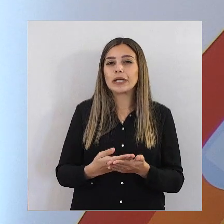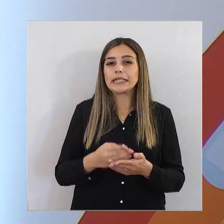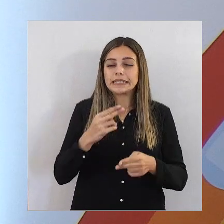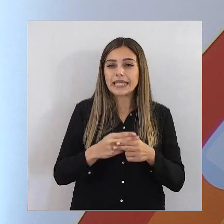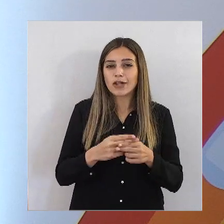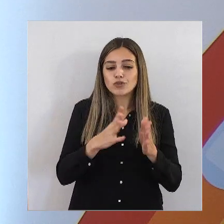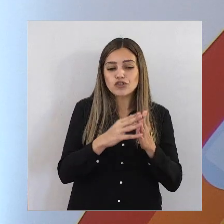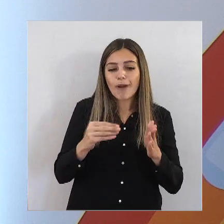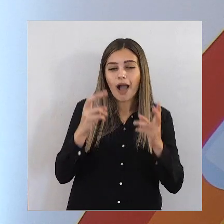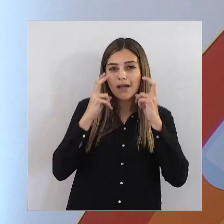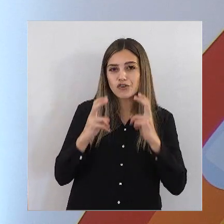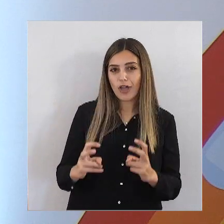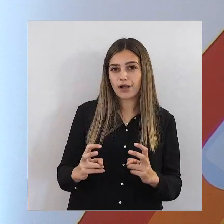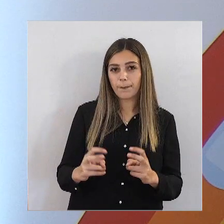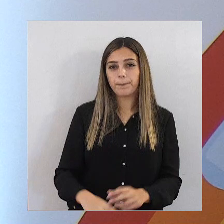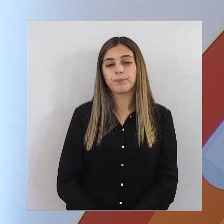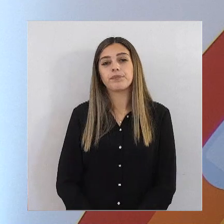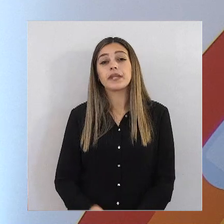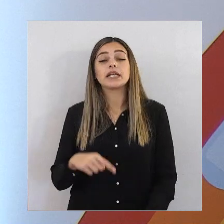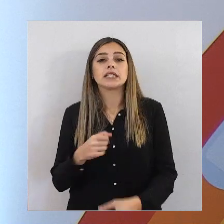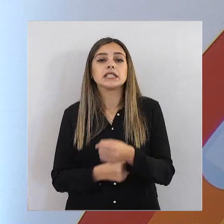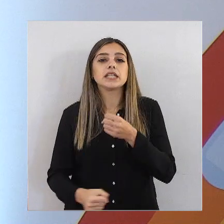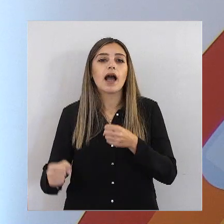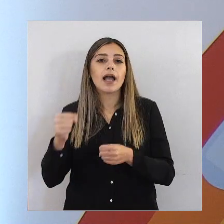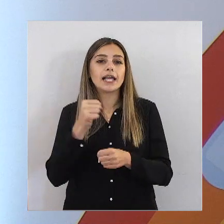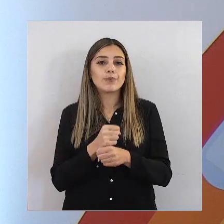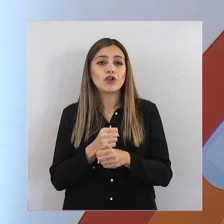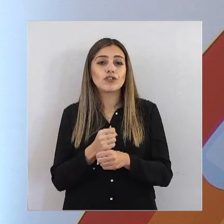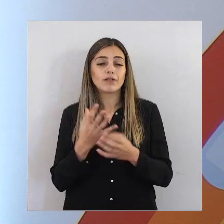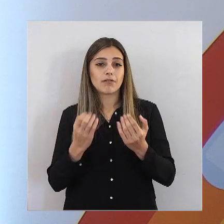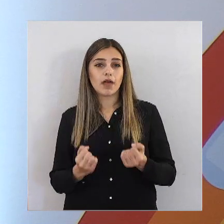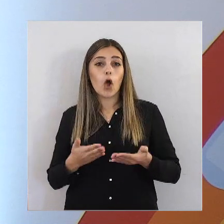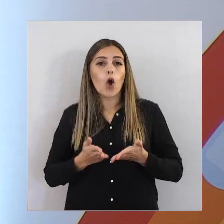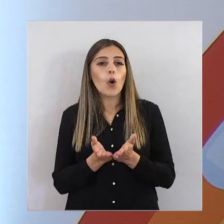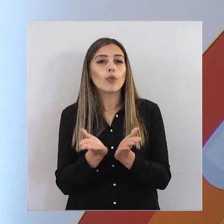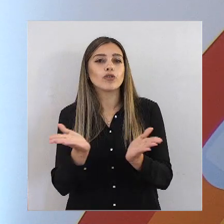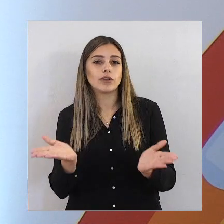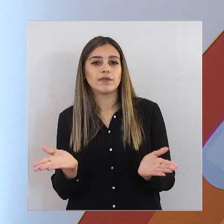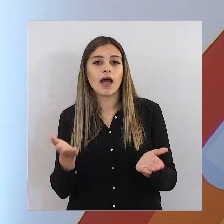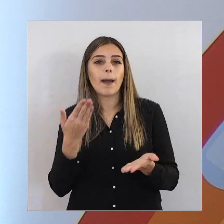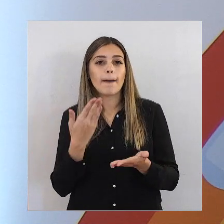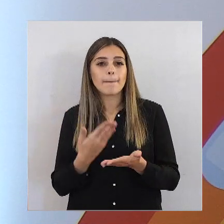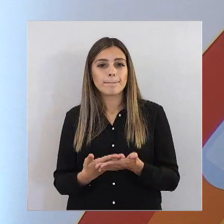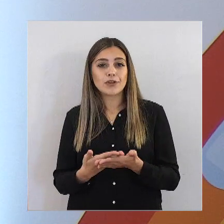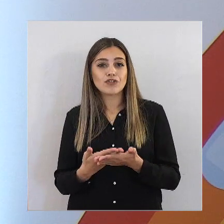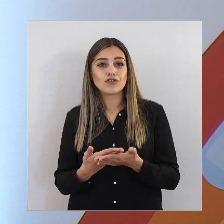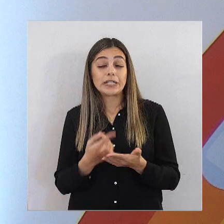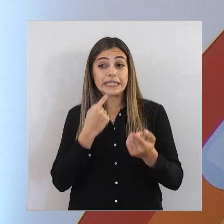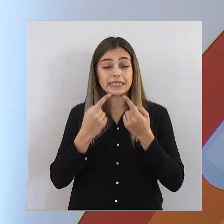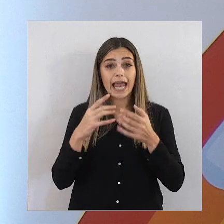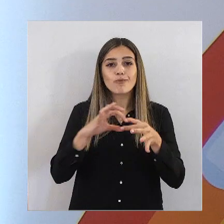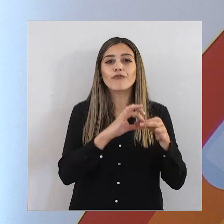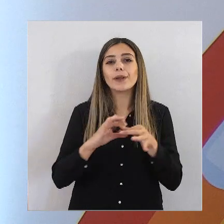Undeniably, Transform has provided a golden opportunity to reach out to other healthcare professionals,